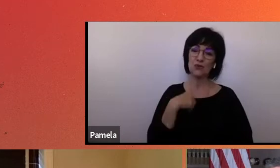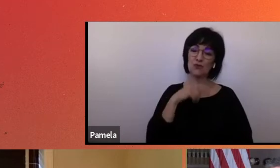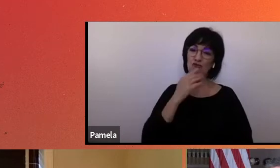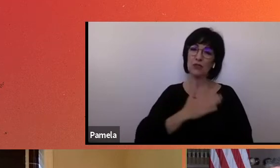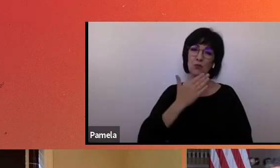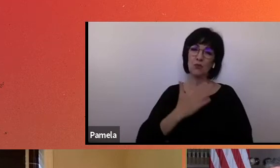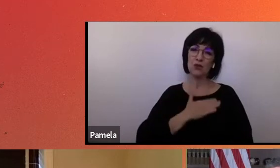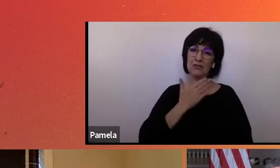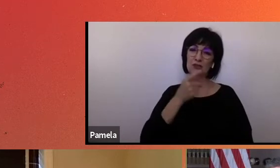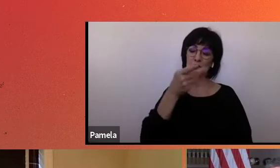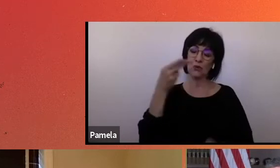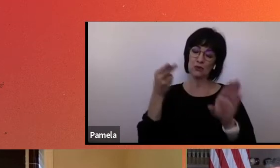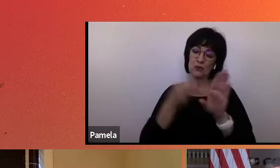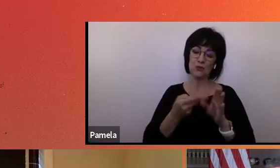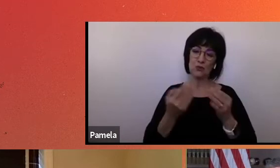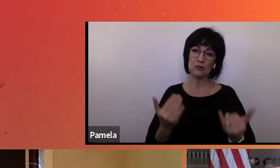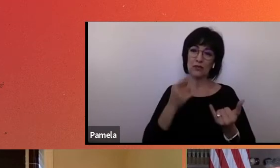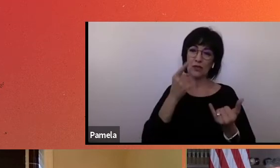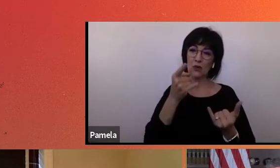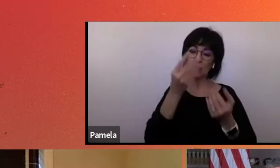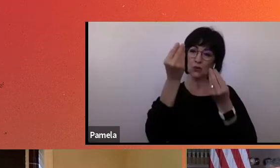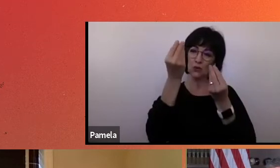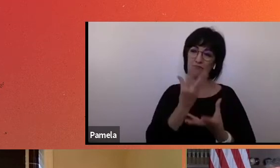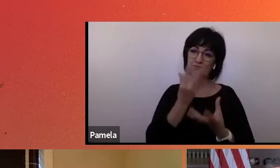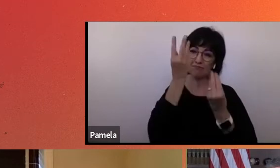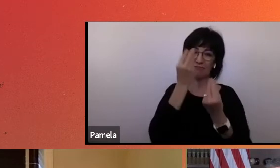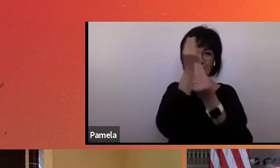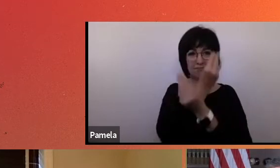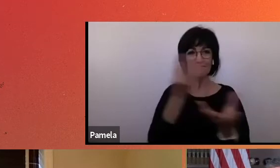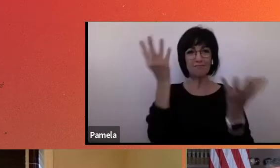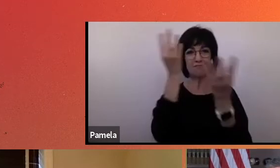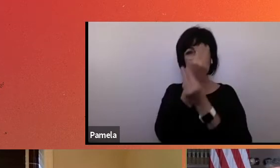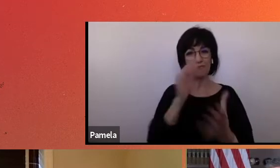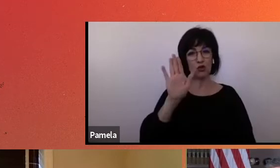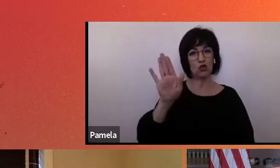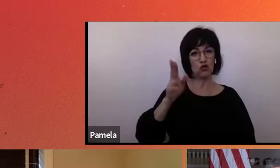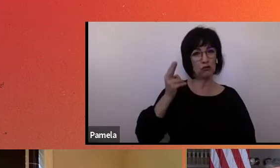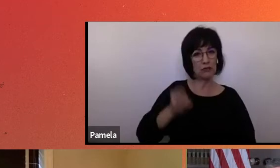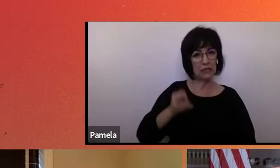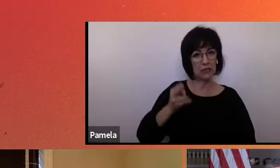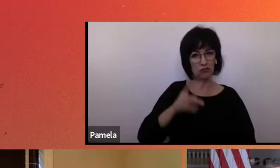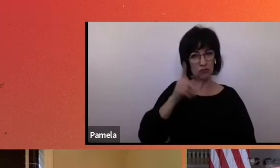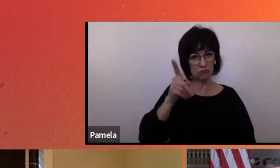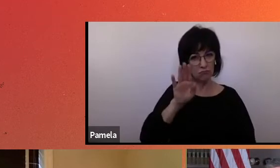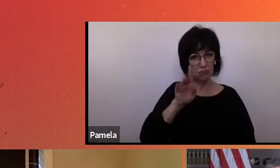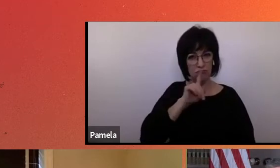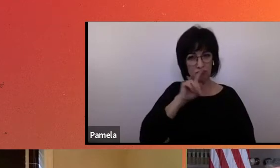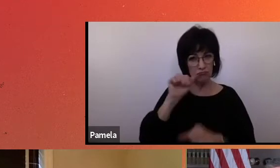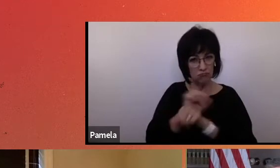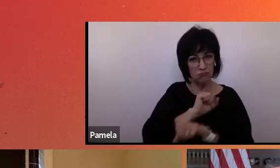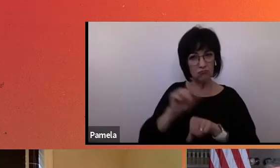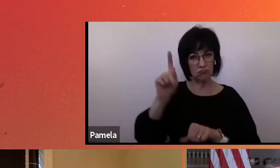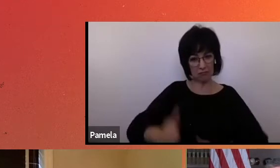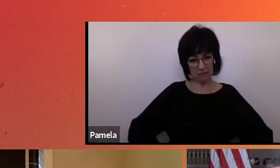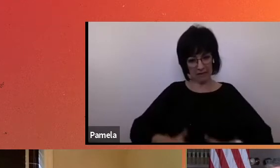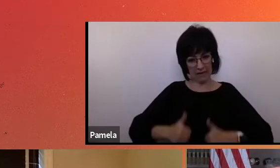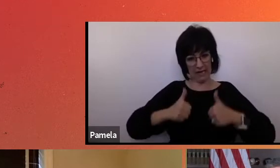sharing some of that history that you live firsthand.